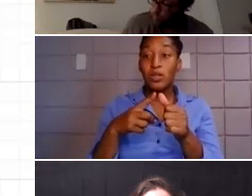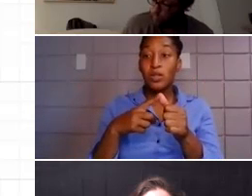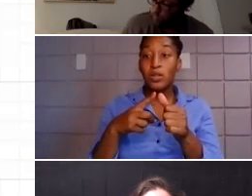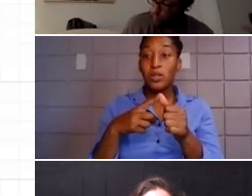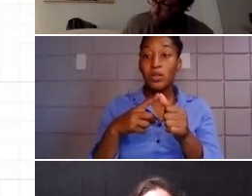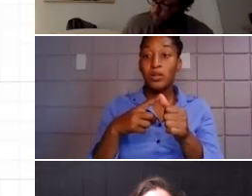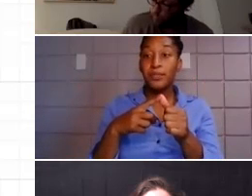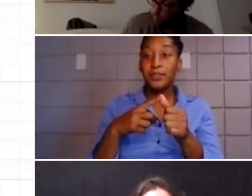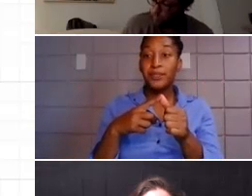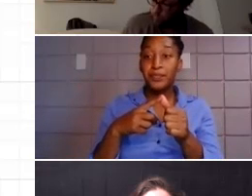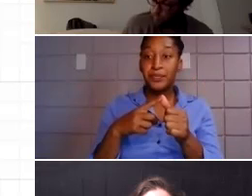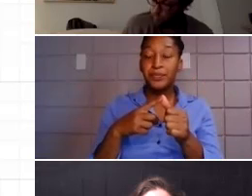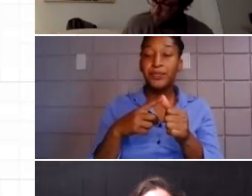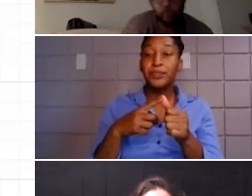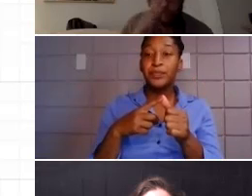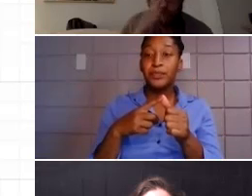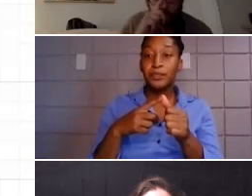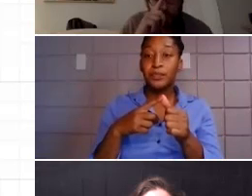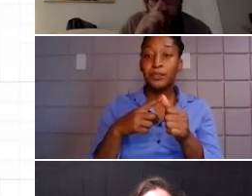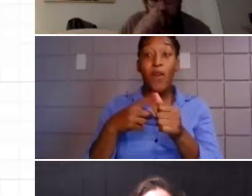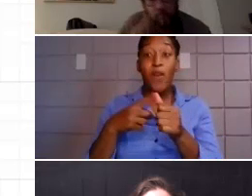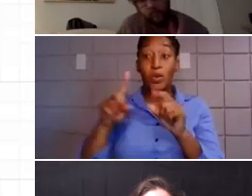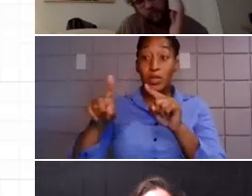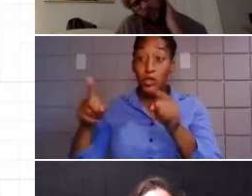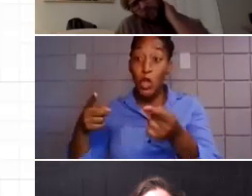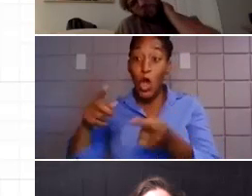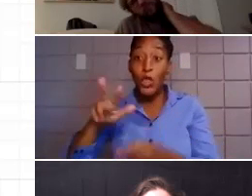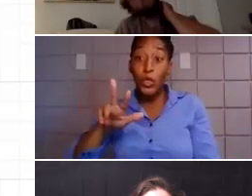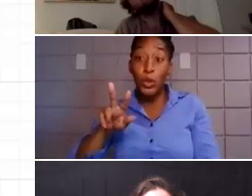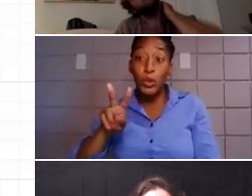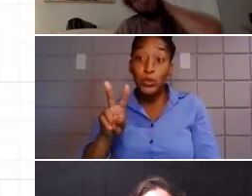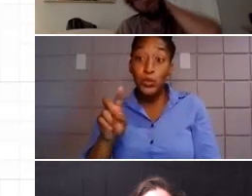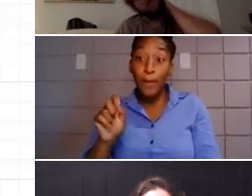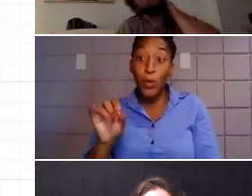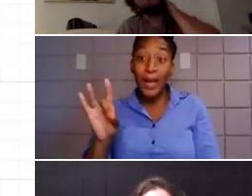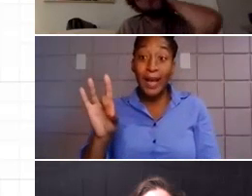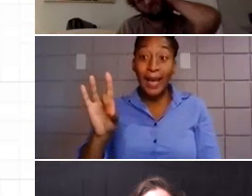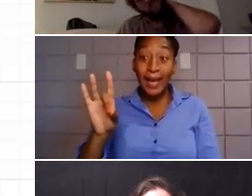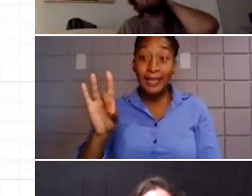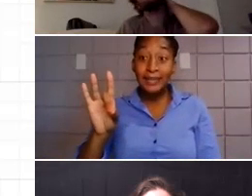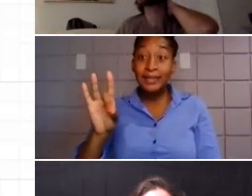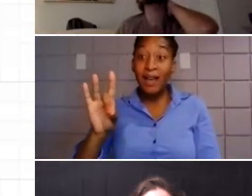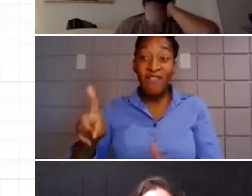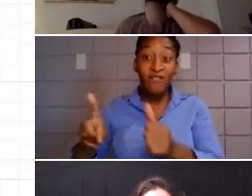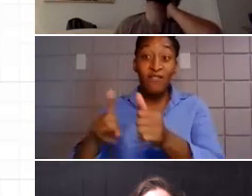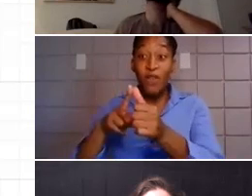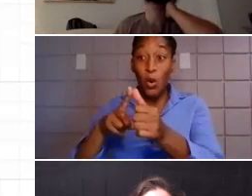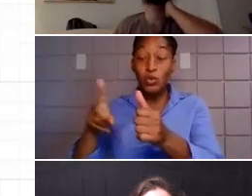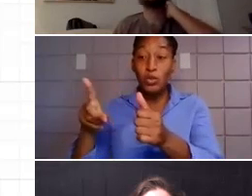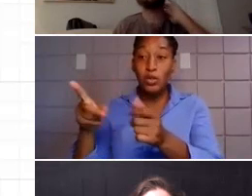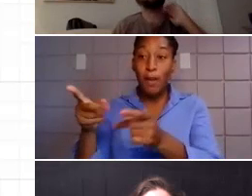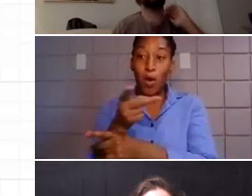32.8 times 32.8, because I don't have one of those fancy calculators where I can group things and all of that,